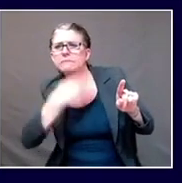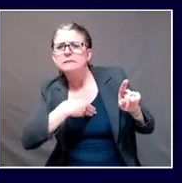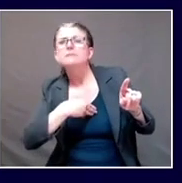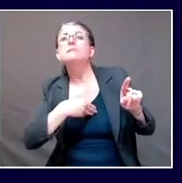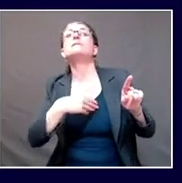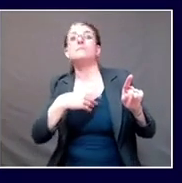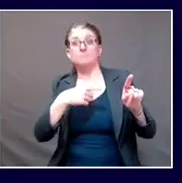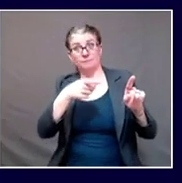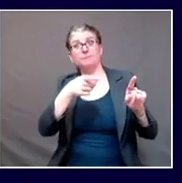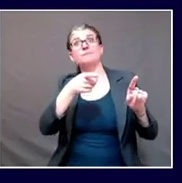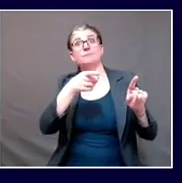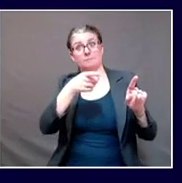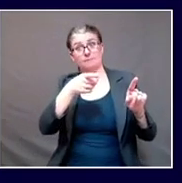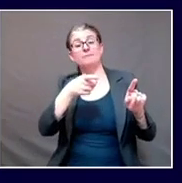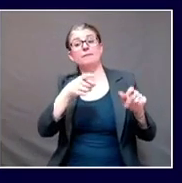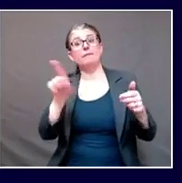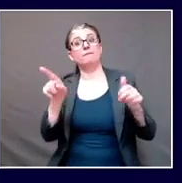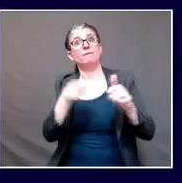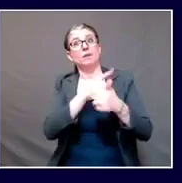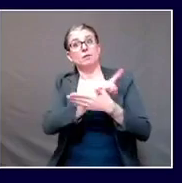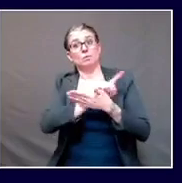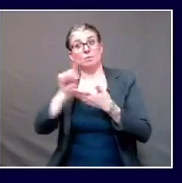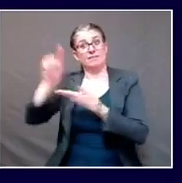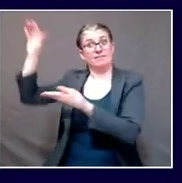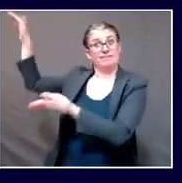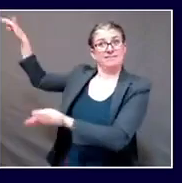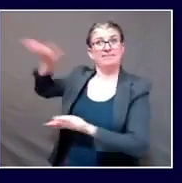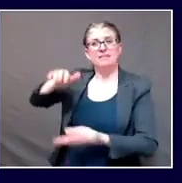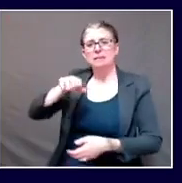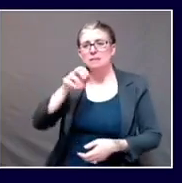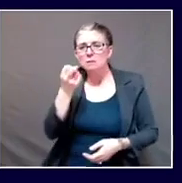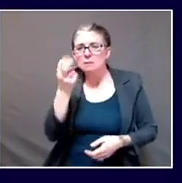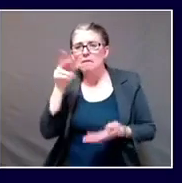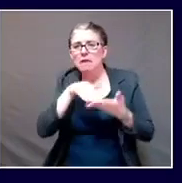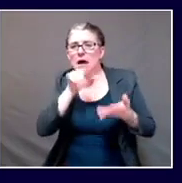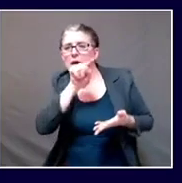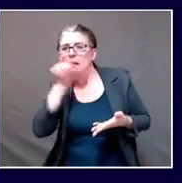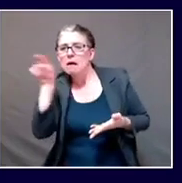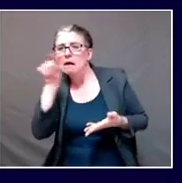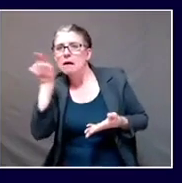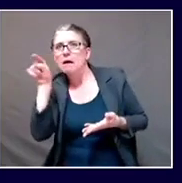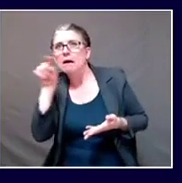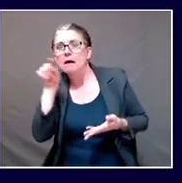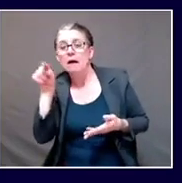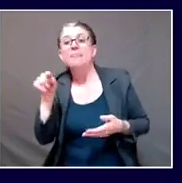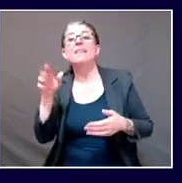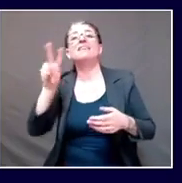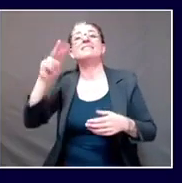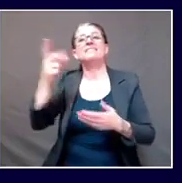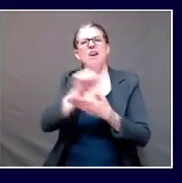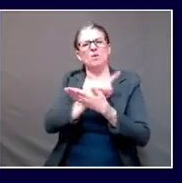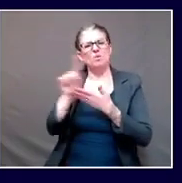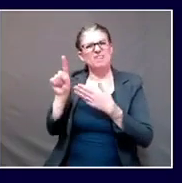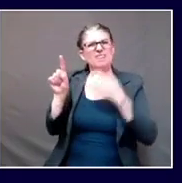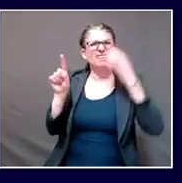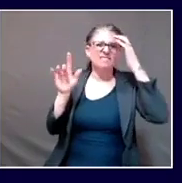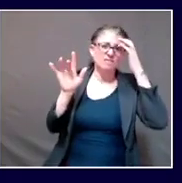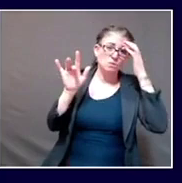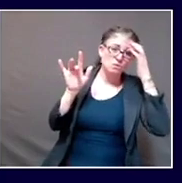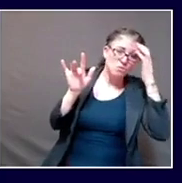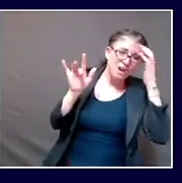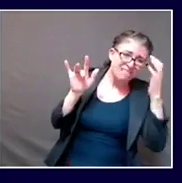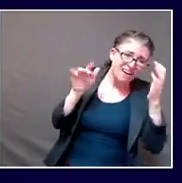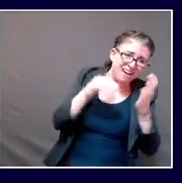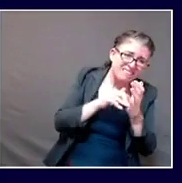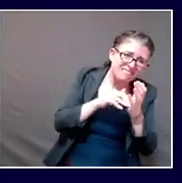what they tell you you can have or how do you arrive at that number? Yeah, you put your finger right on it again. You use that interesting word